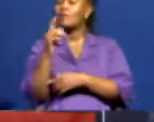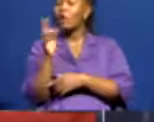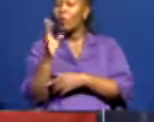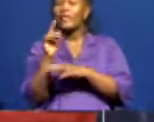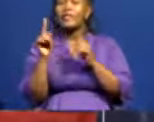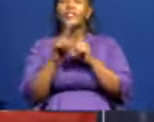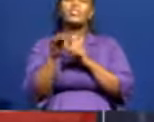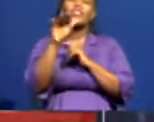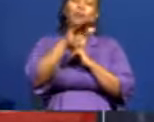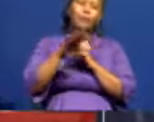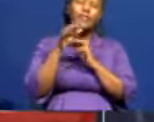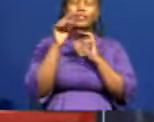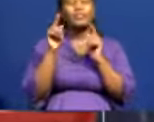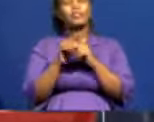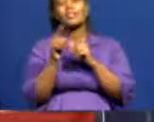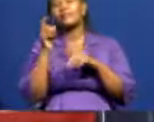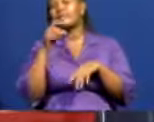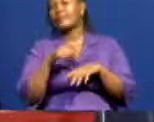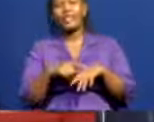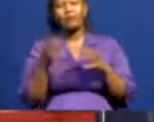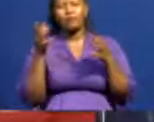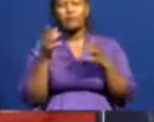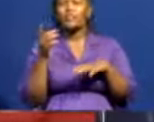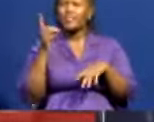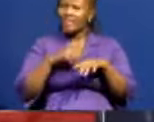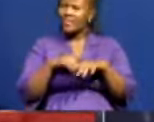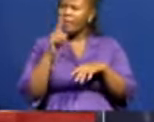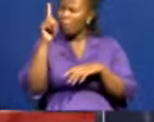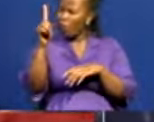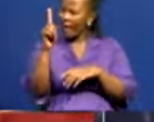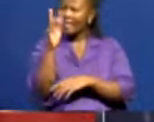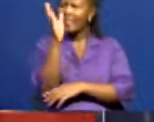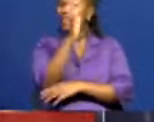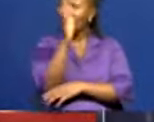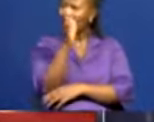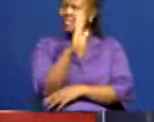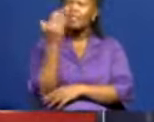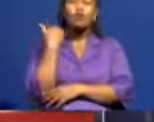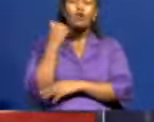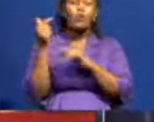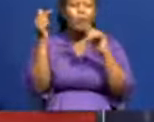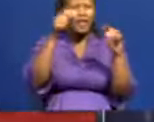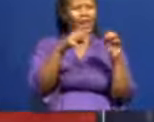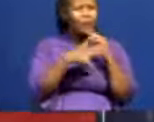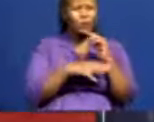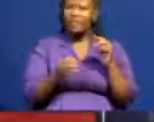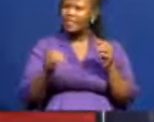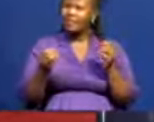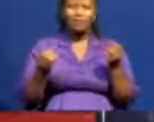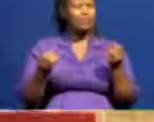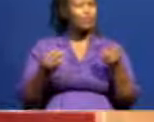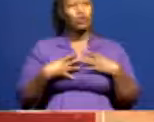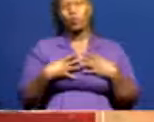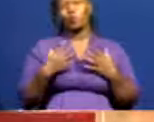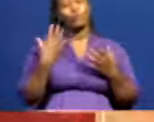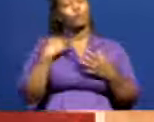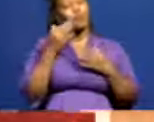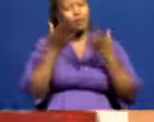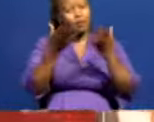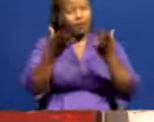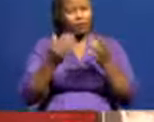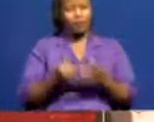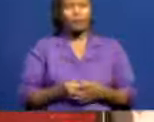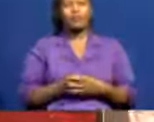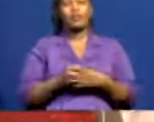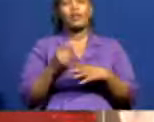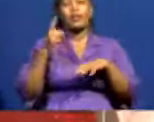watu anapikwa mchana. Yani imagine saa saba saa zile jua ikiwa hapa mpaka saa hii tunaelekea sambudi bandits wako ndani. As the